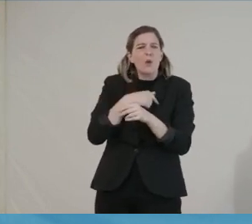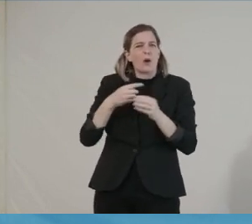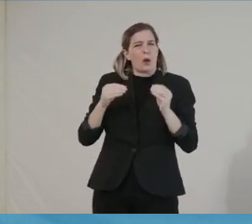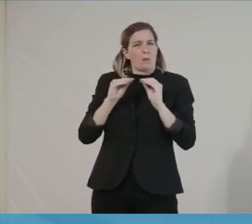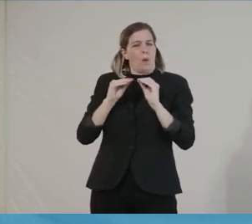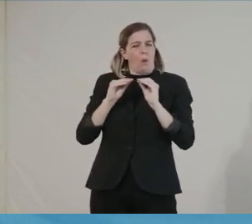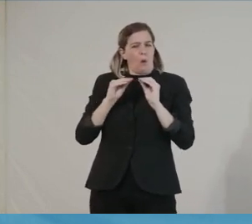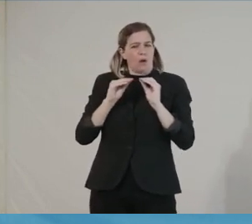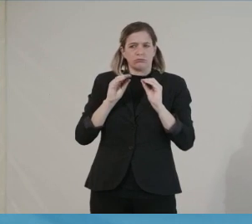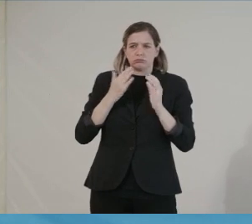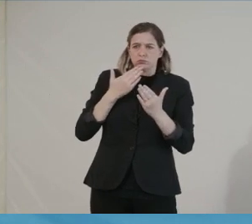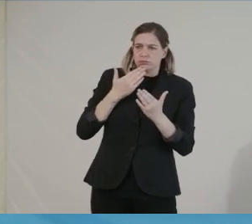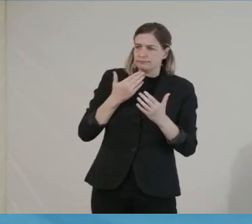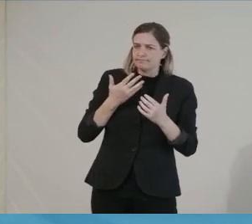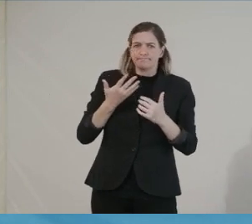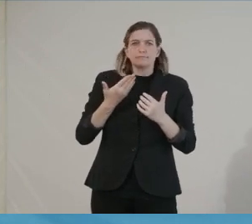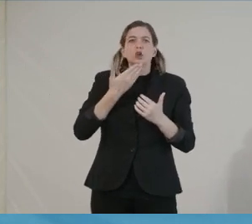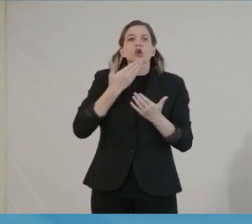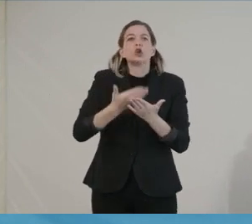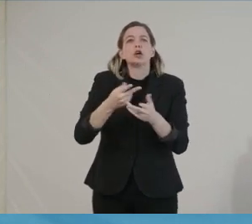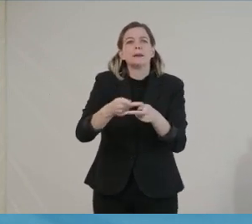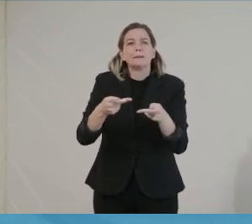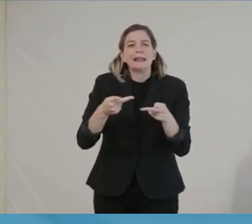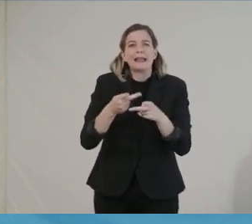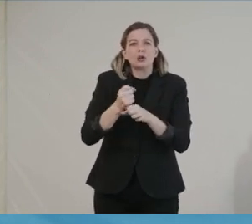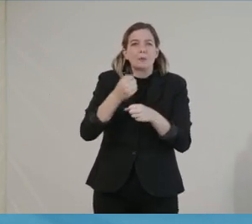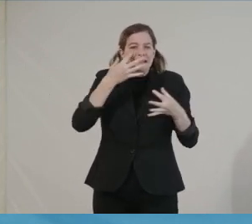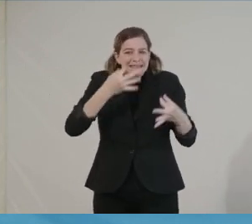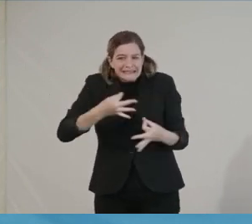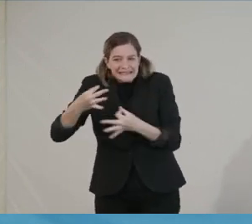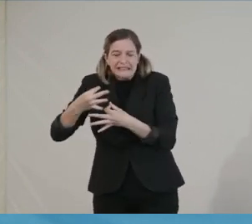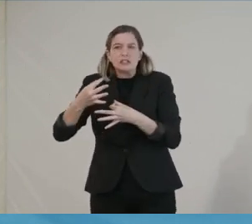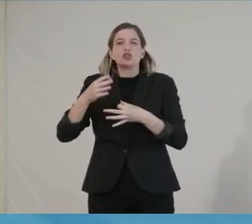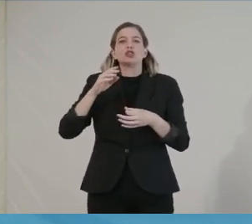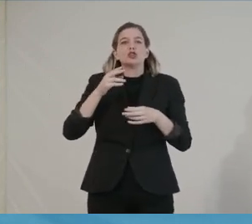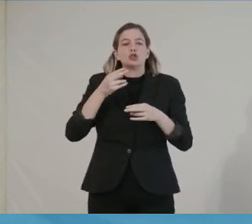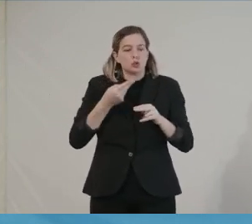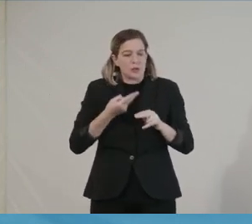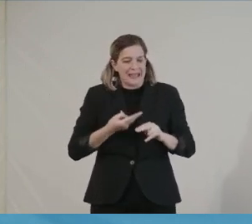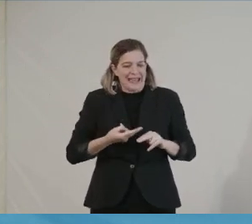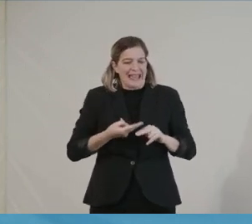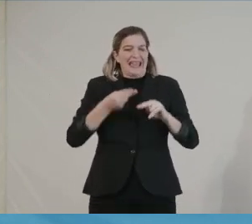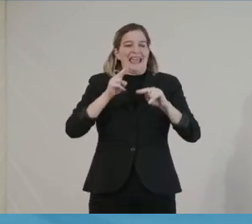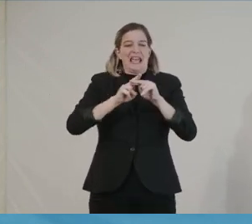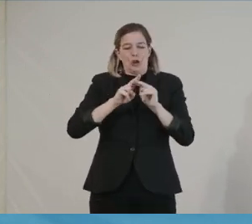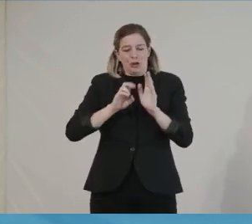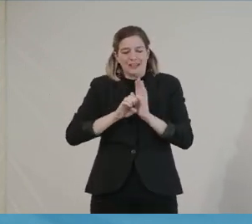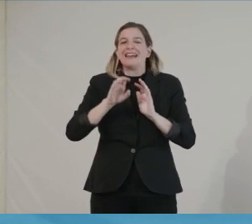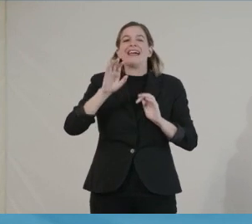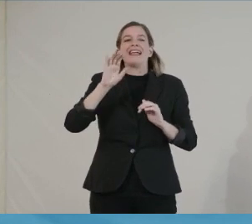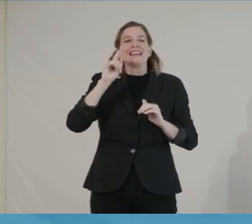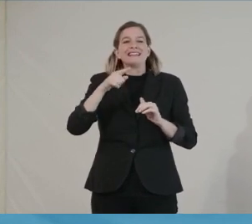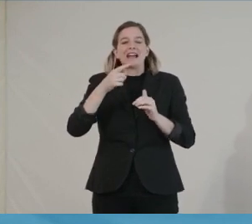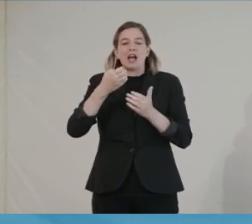decisions to increase the light in our economy. Yeah, and I appreciate explaining the model, but you do